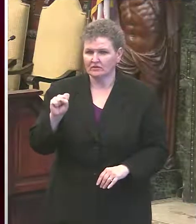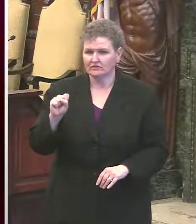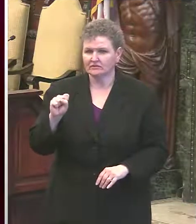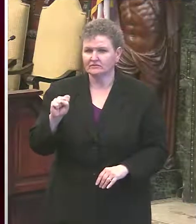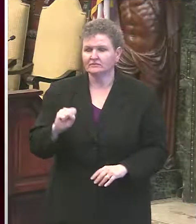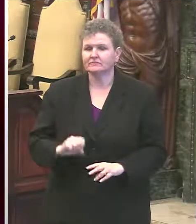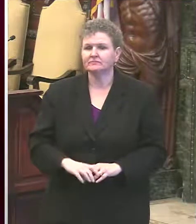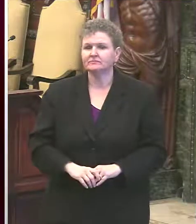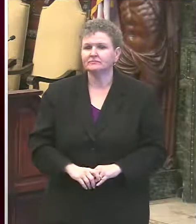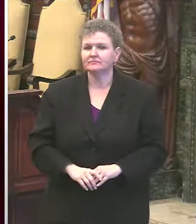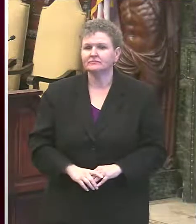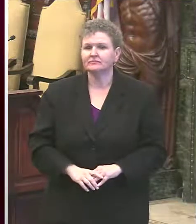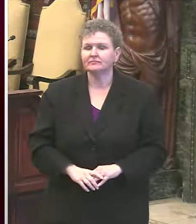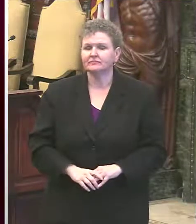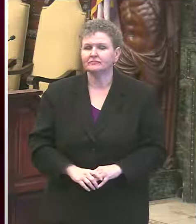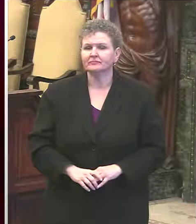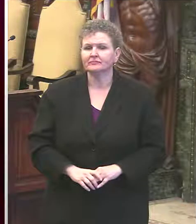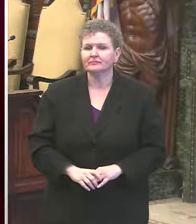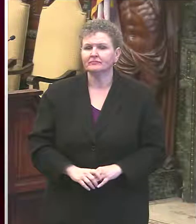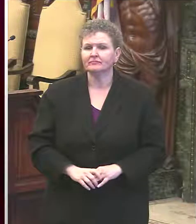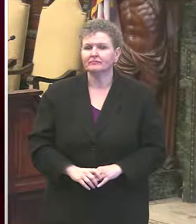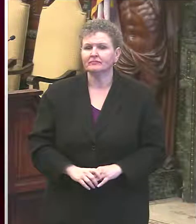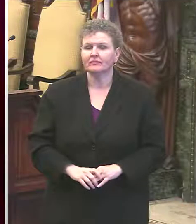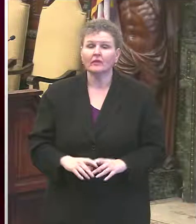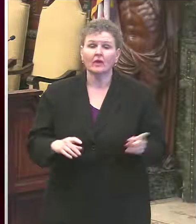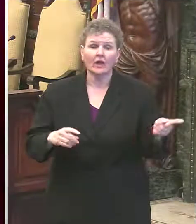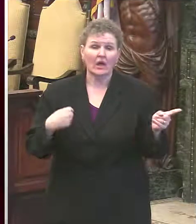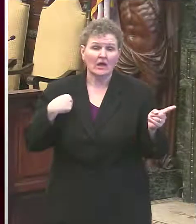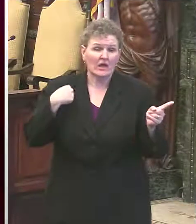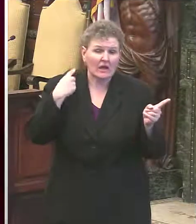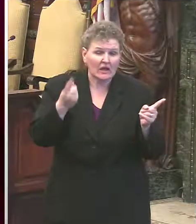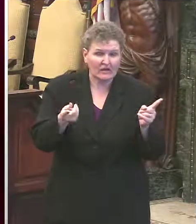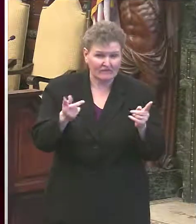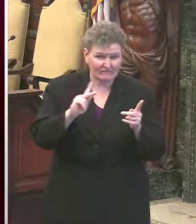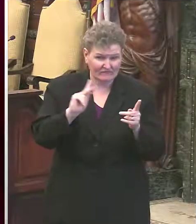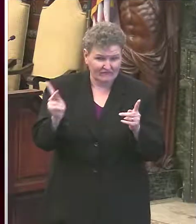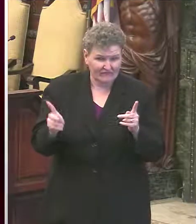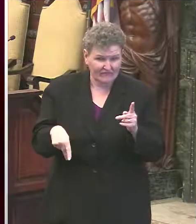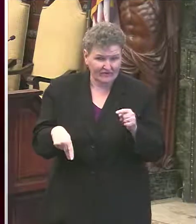just want to make sure I'm understanding. So as of right now, the city of Philadelphia is not going to match